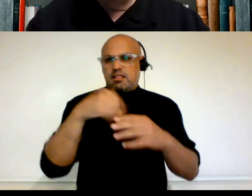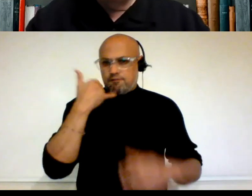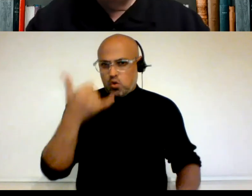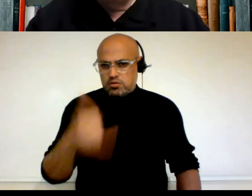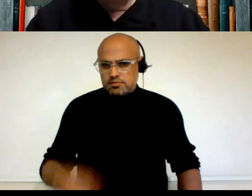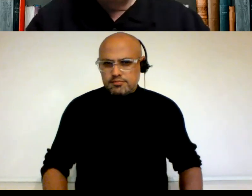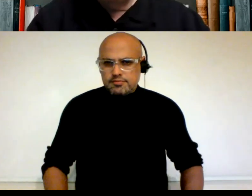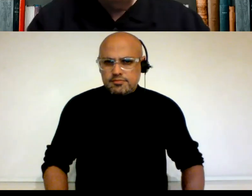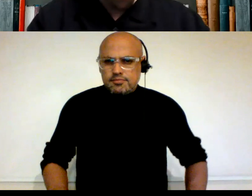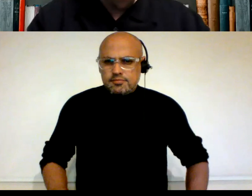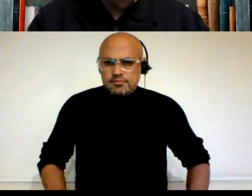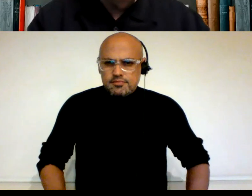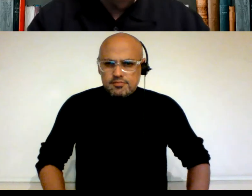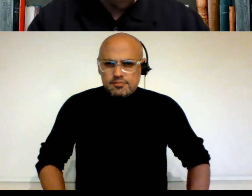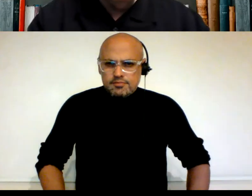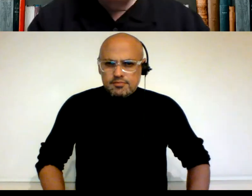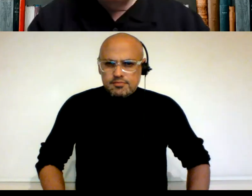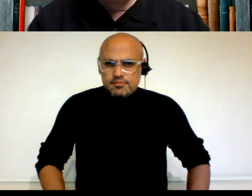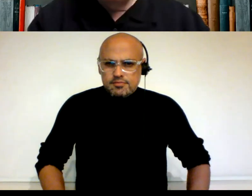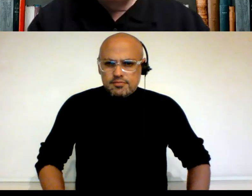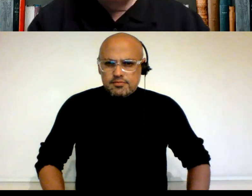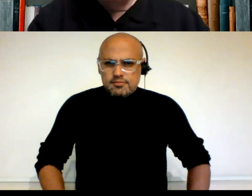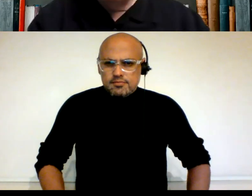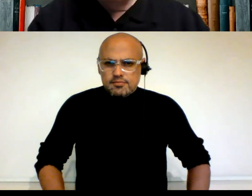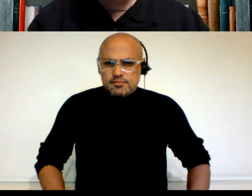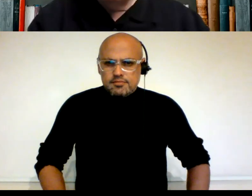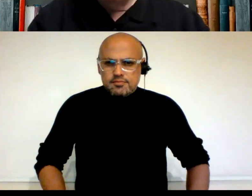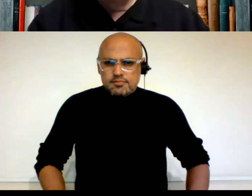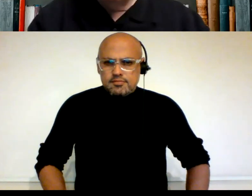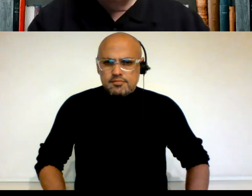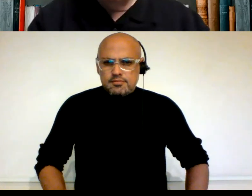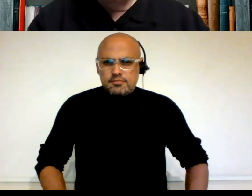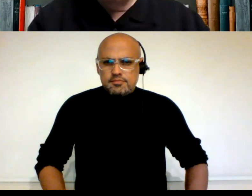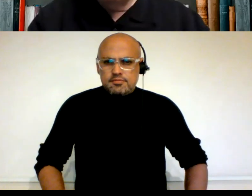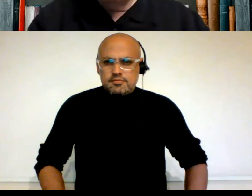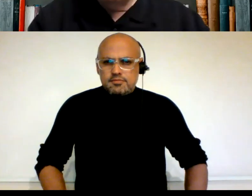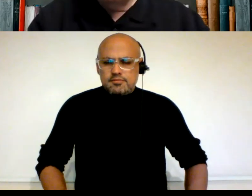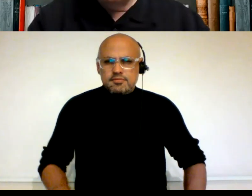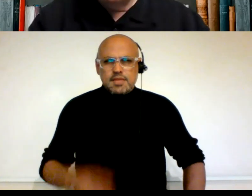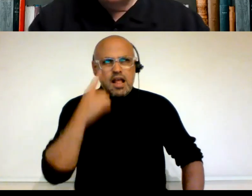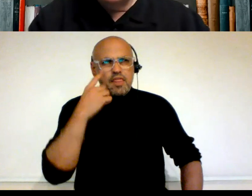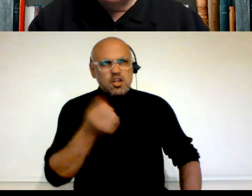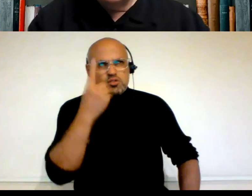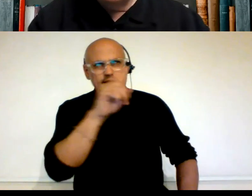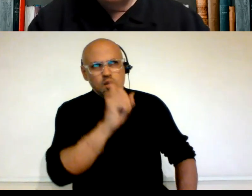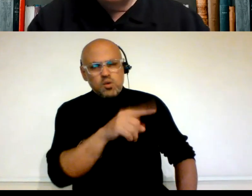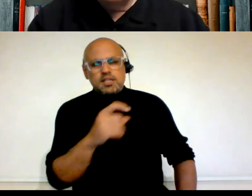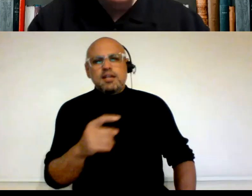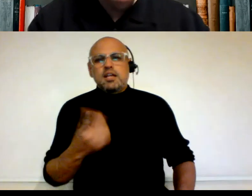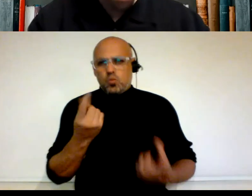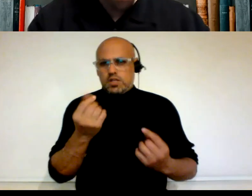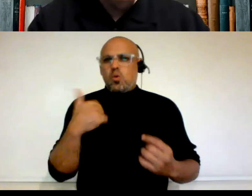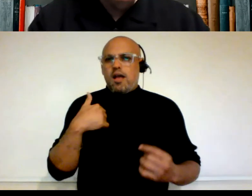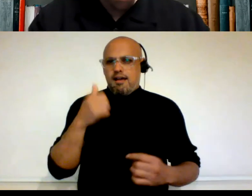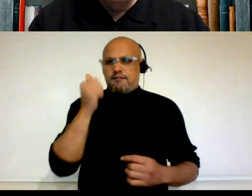Health Grade application to be downloaded to your phone. Oh, I think I understand the question. So we do have a Daily